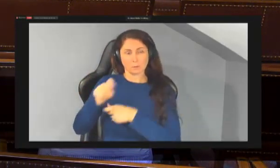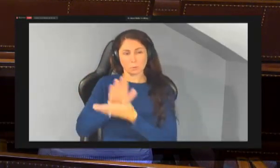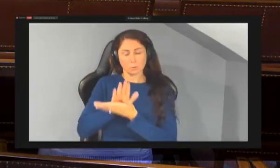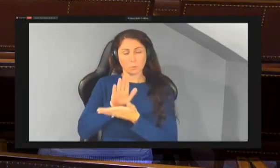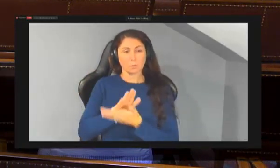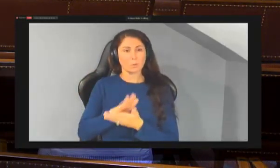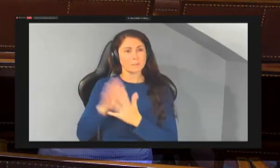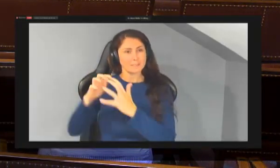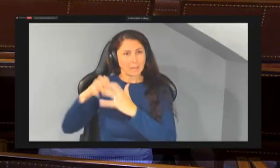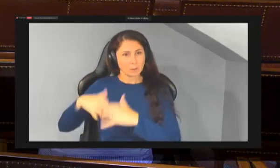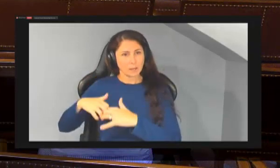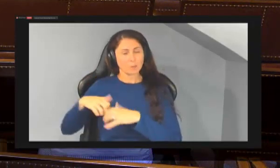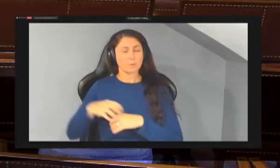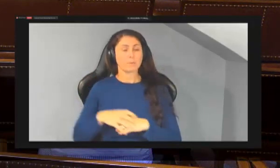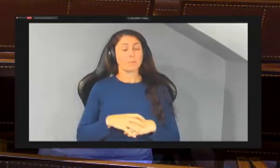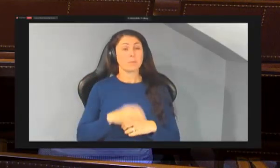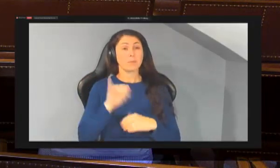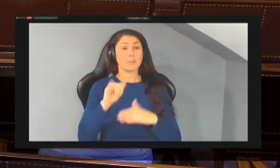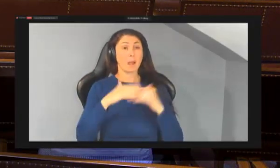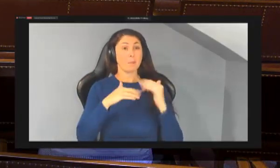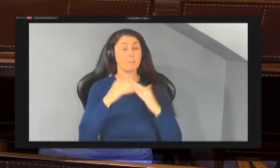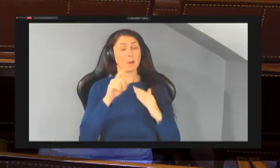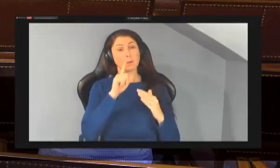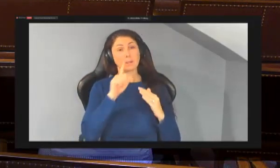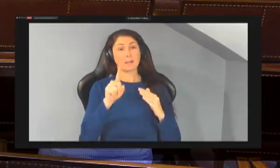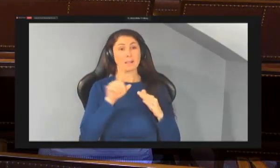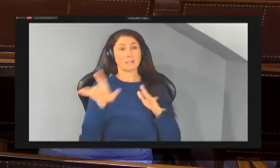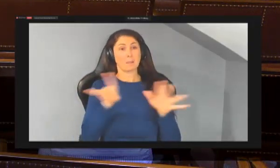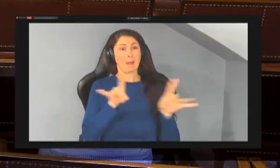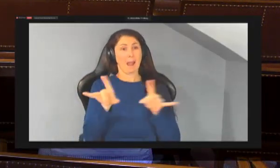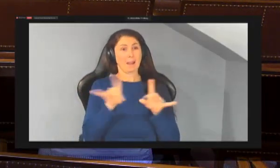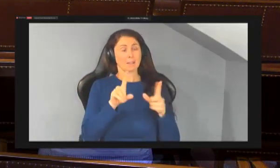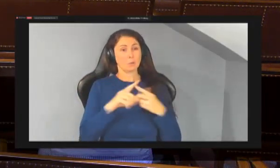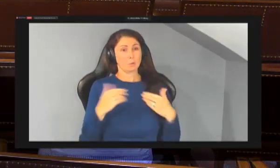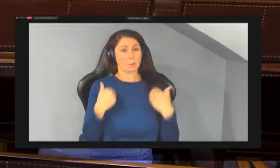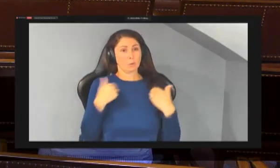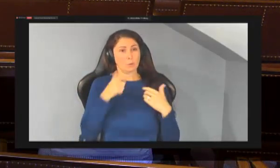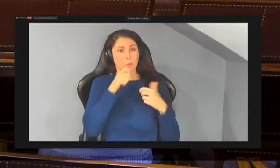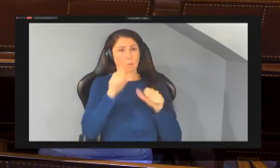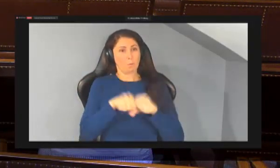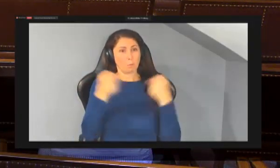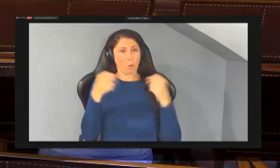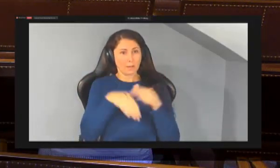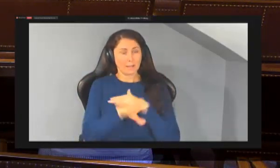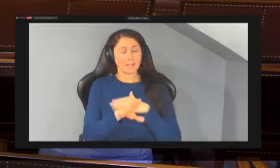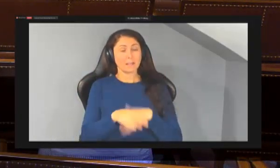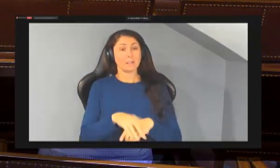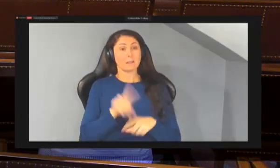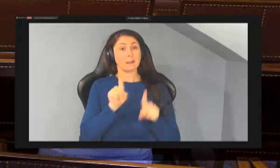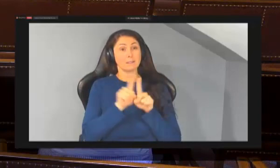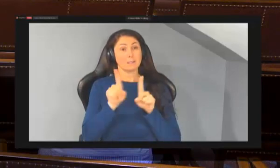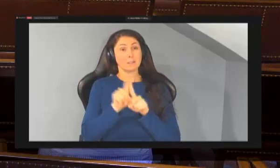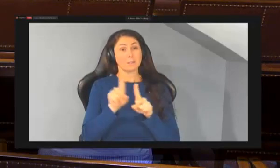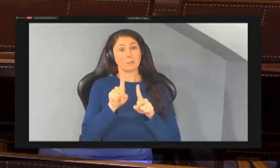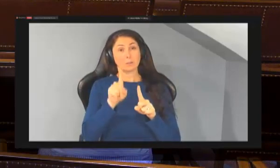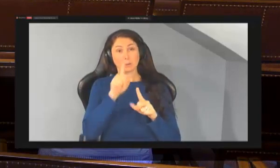it down. The building is a magnet to youth who broke in. In addition to trespassing,